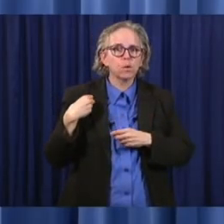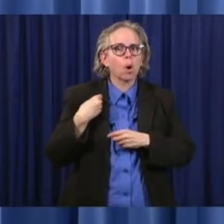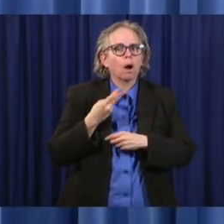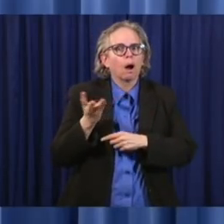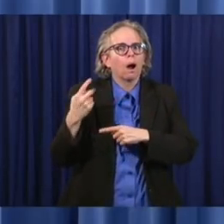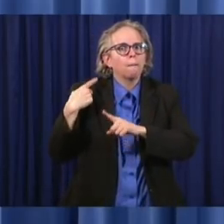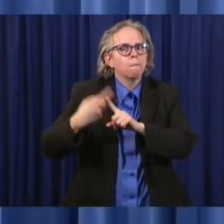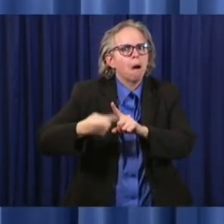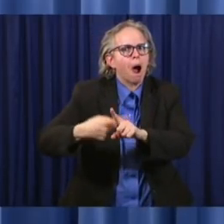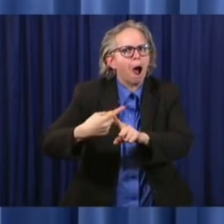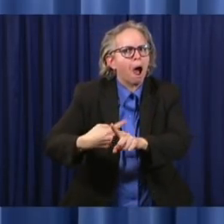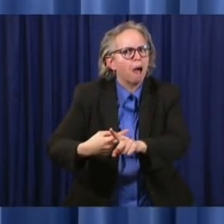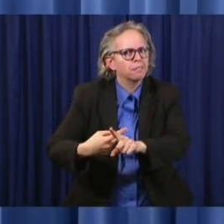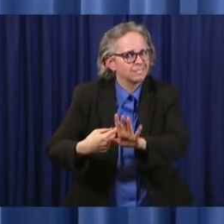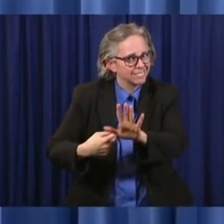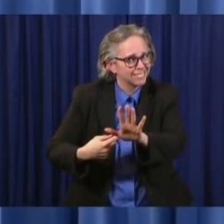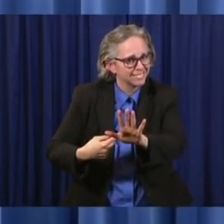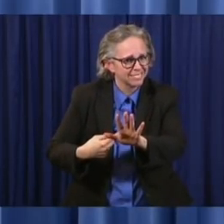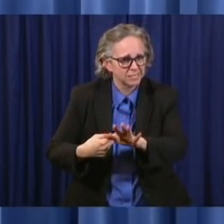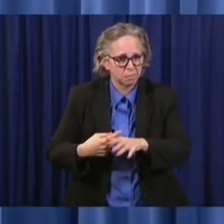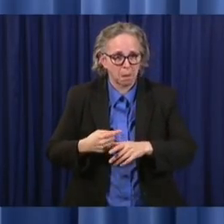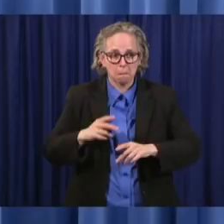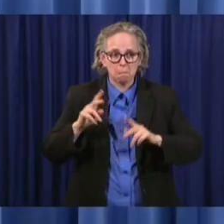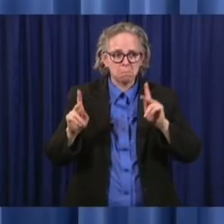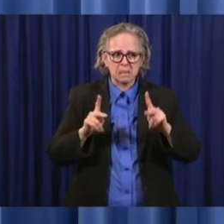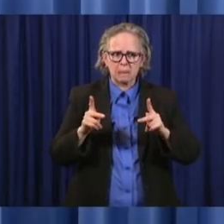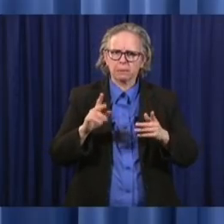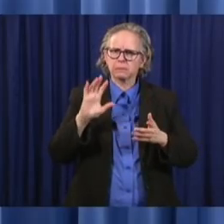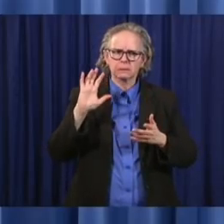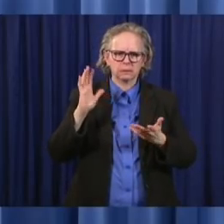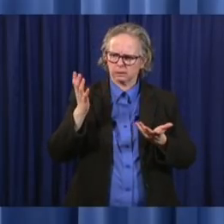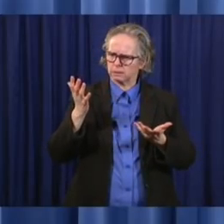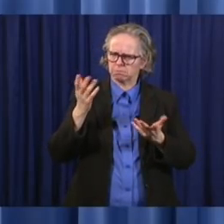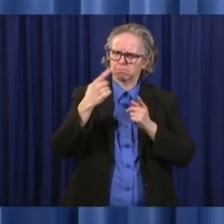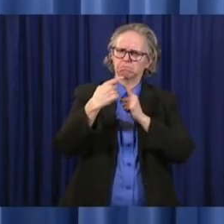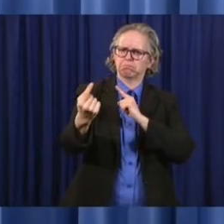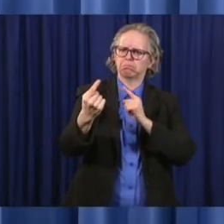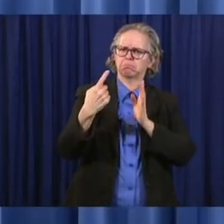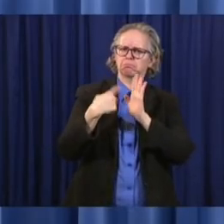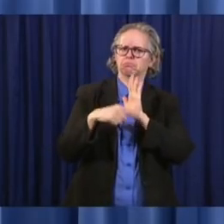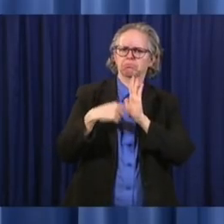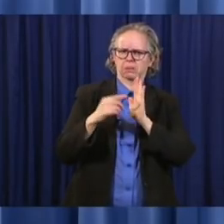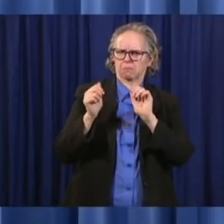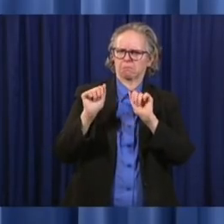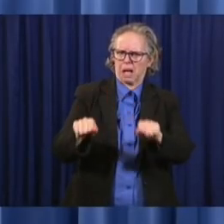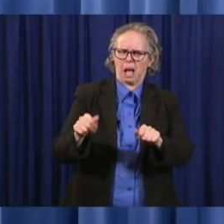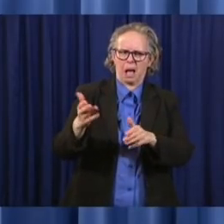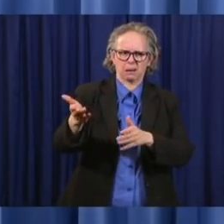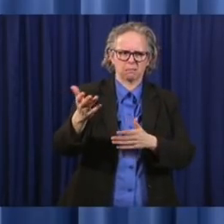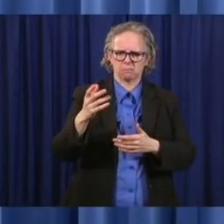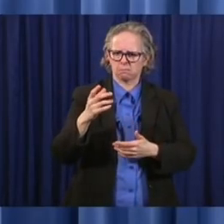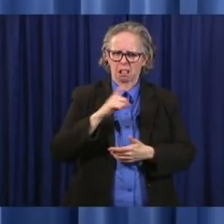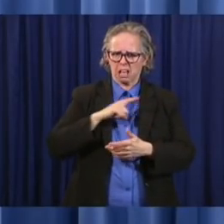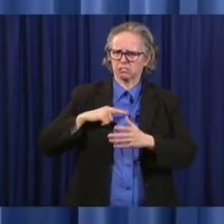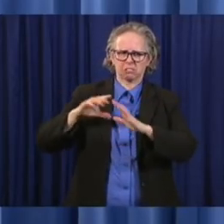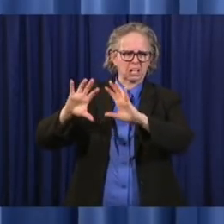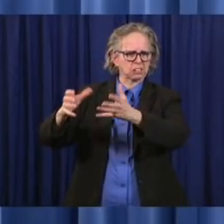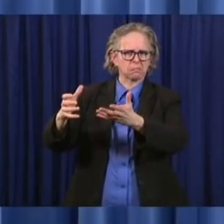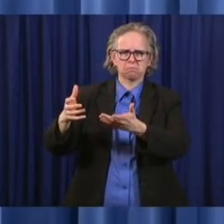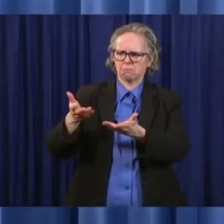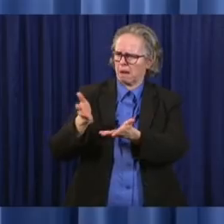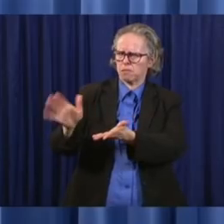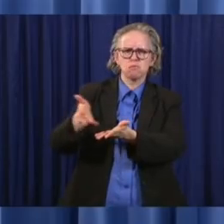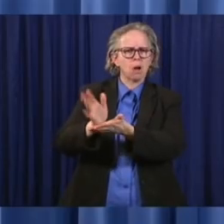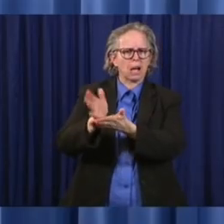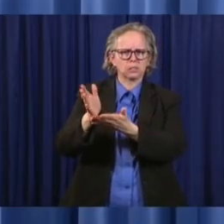But people have the right to criticize me. The legislature has the right to do what